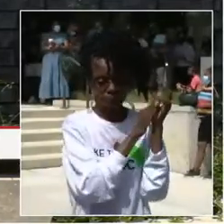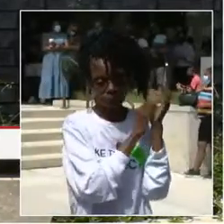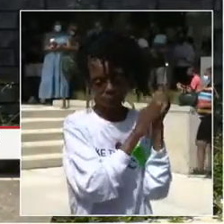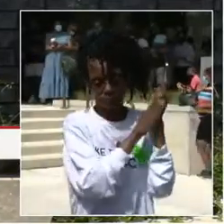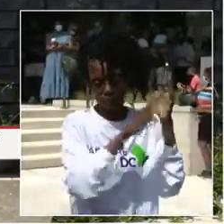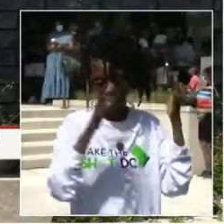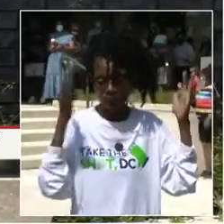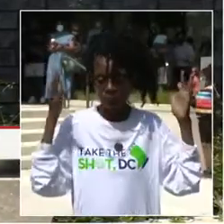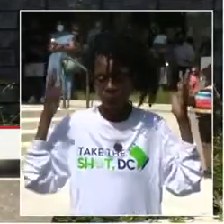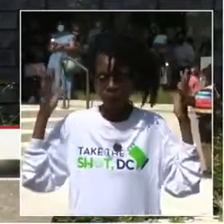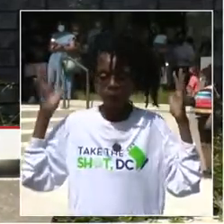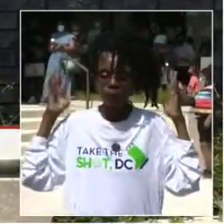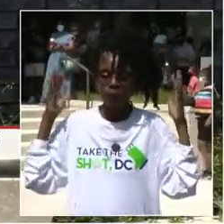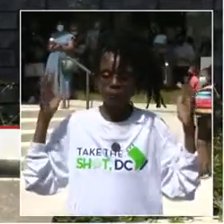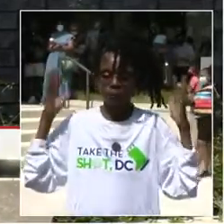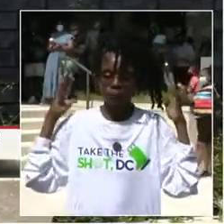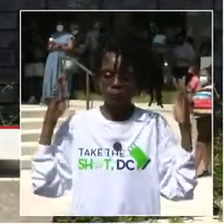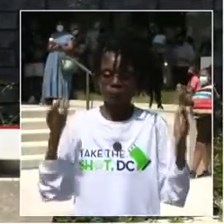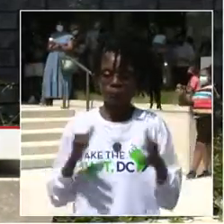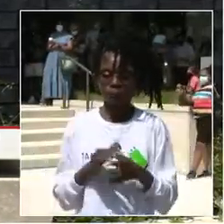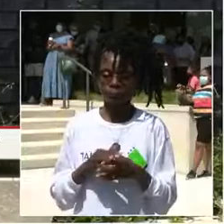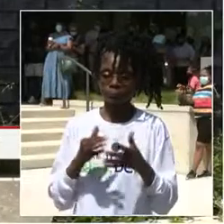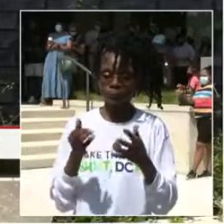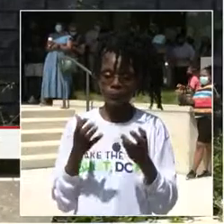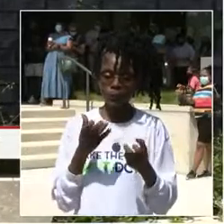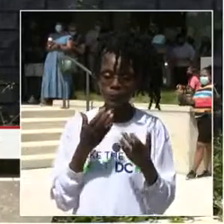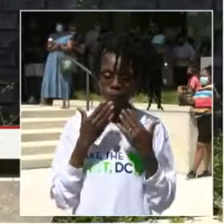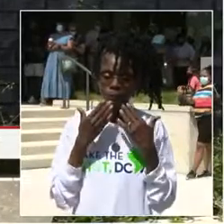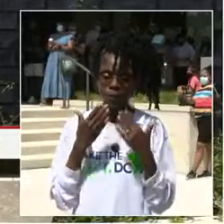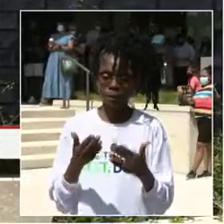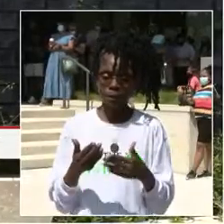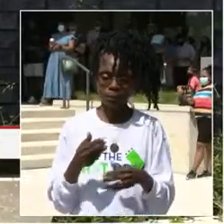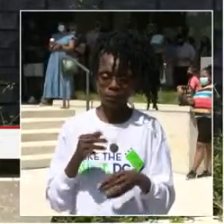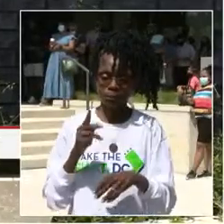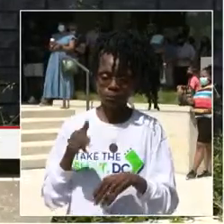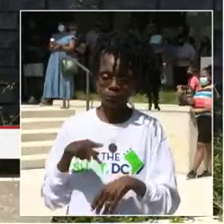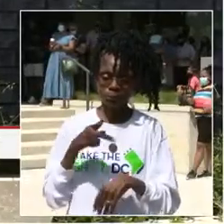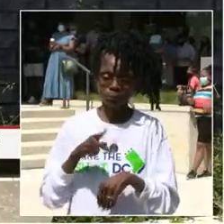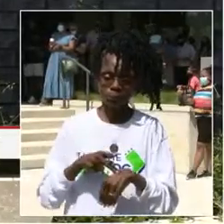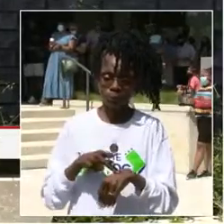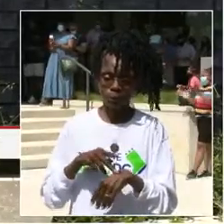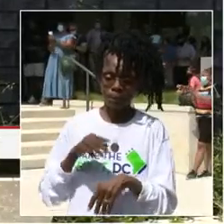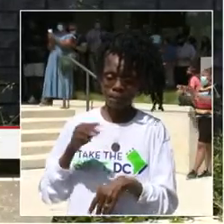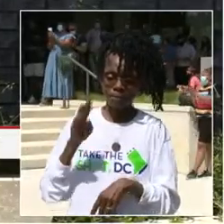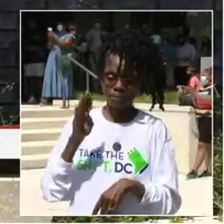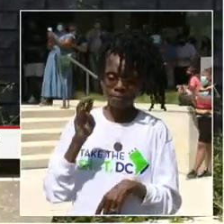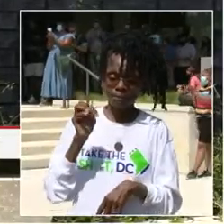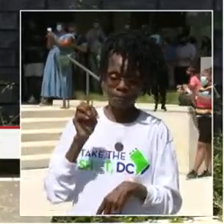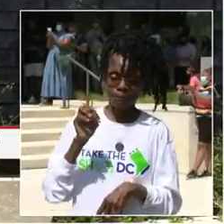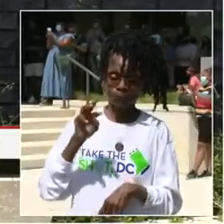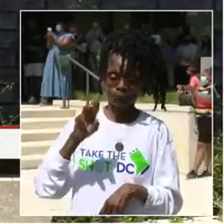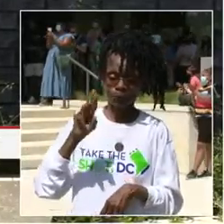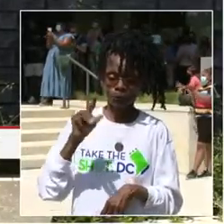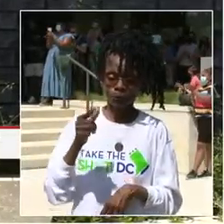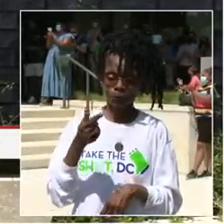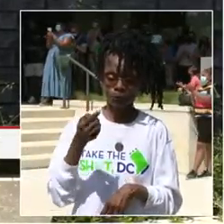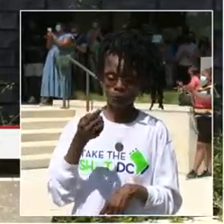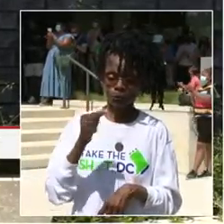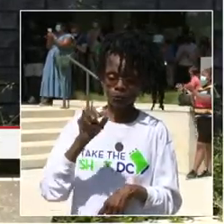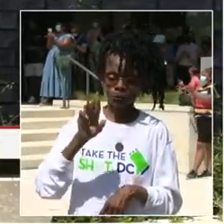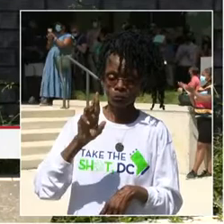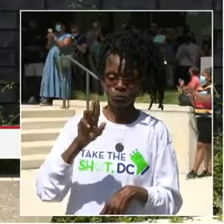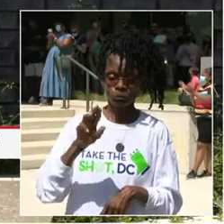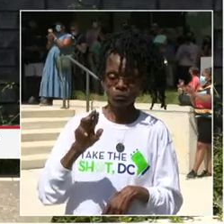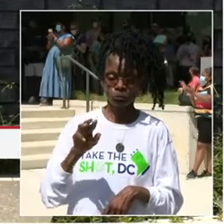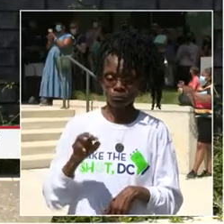I want to thank your principal, Principal Berger. Give her a big round of applause.